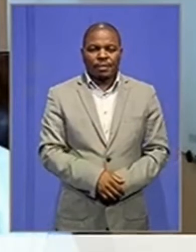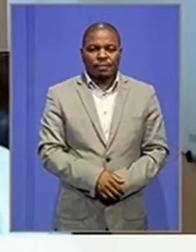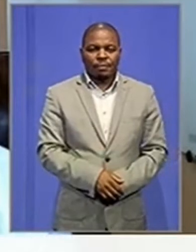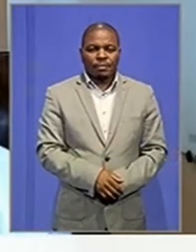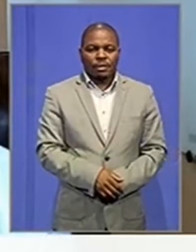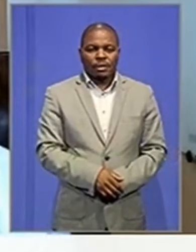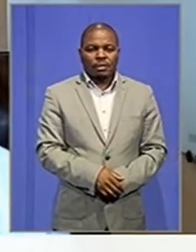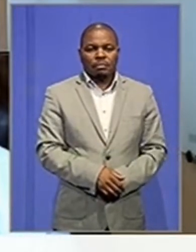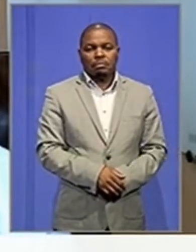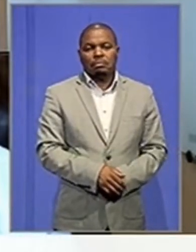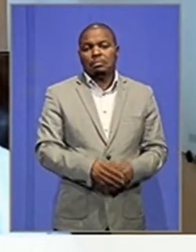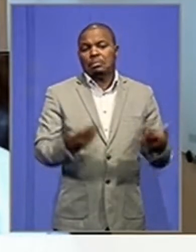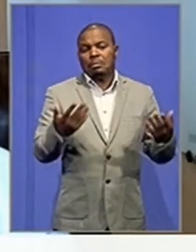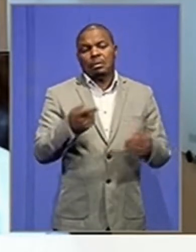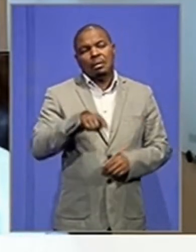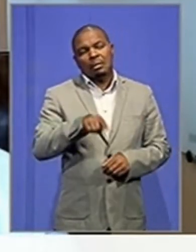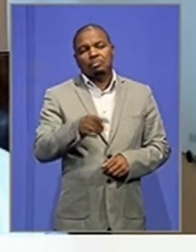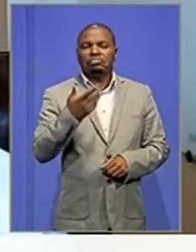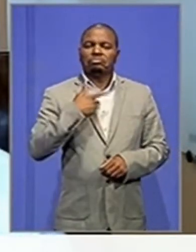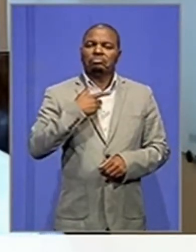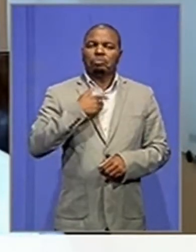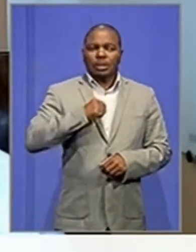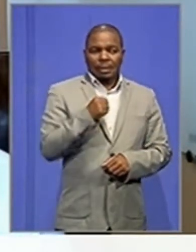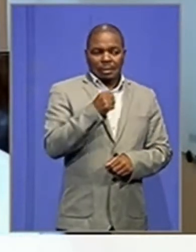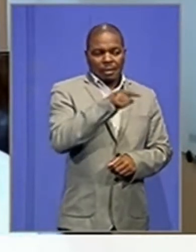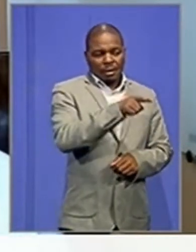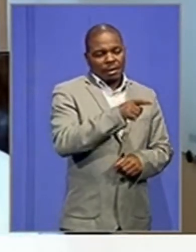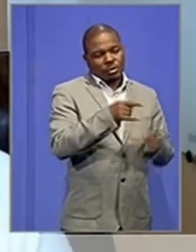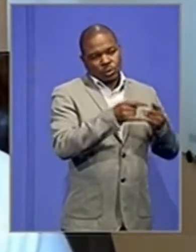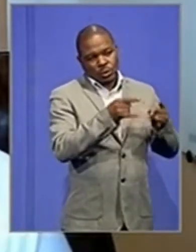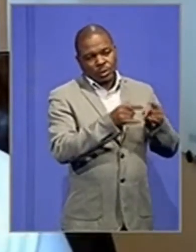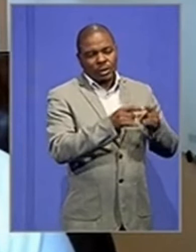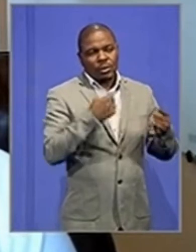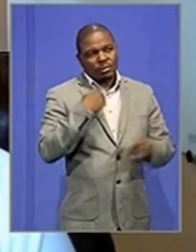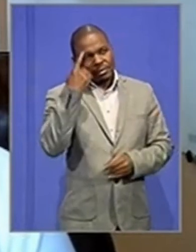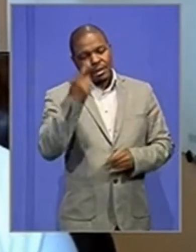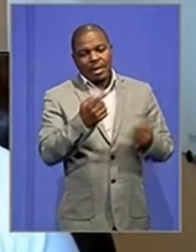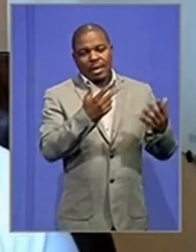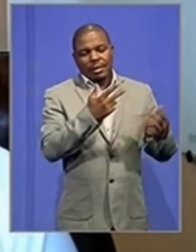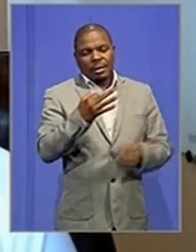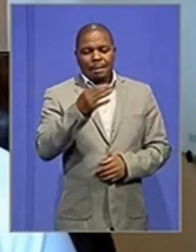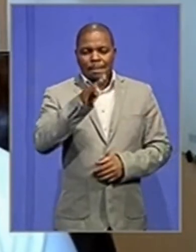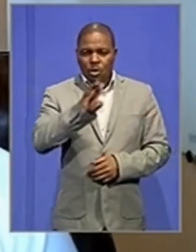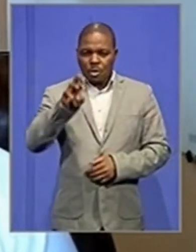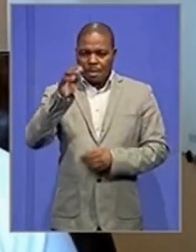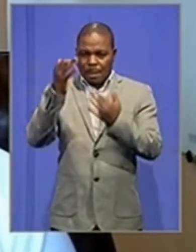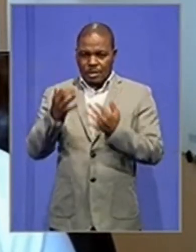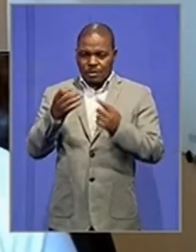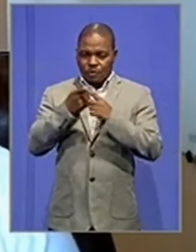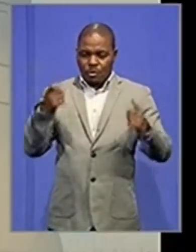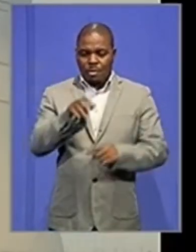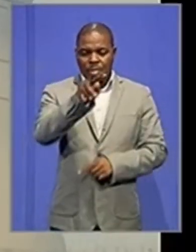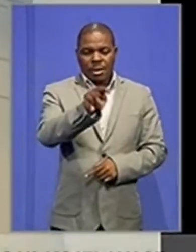the historic average price, we would expect that to be around a 3 billion budget in the NERSA